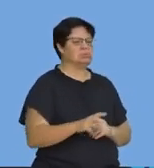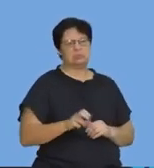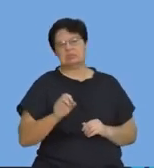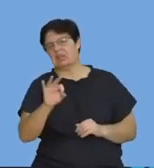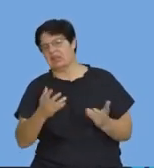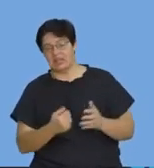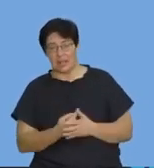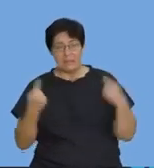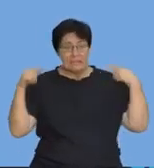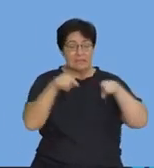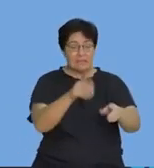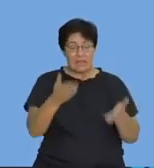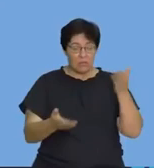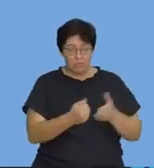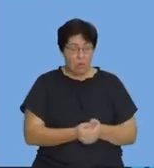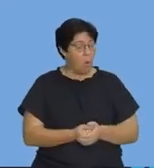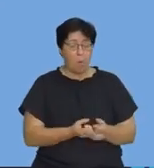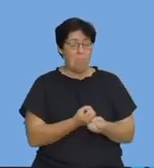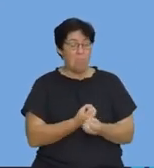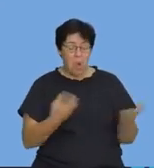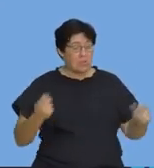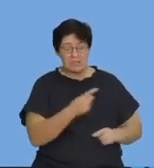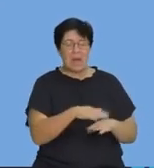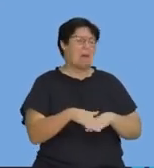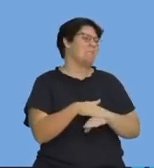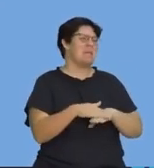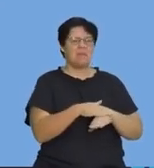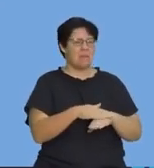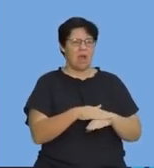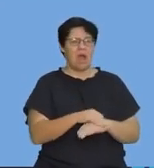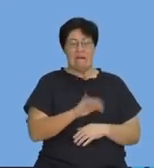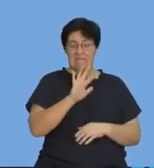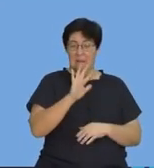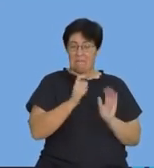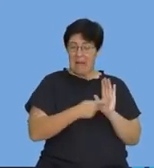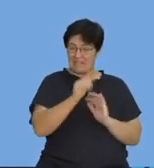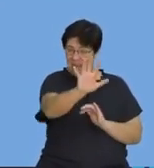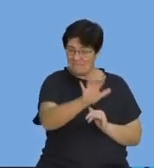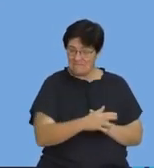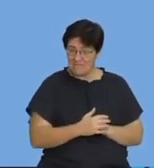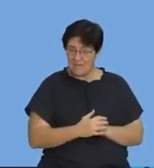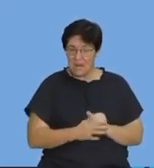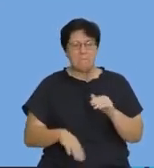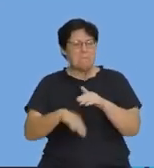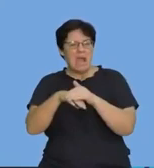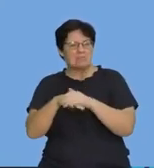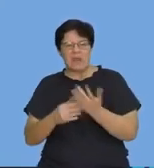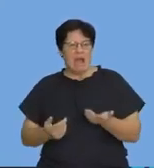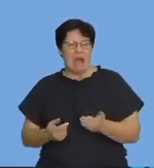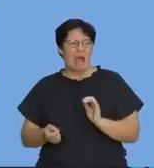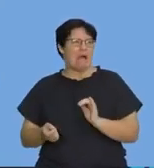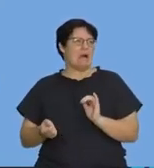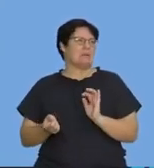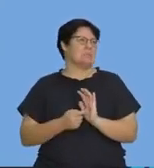with simultaneous equations, most of the time, the minimum is 5 marks, and then the maximum is normally like your 7